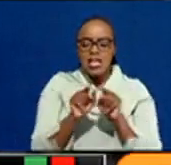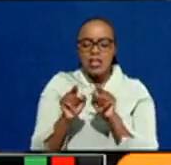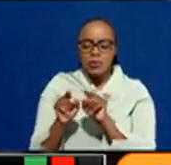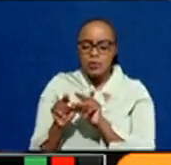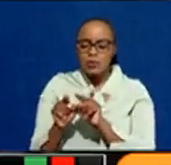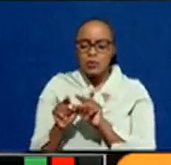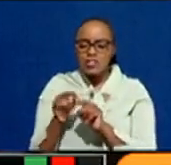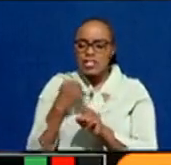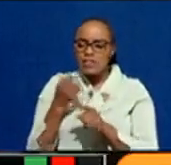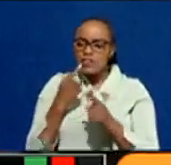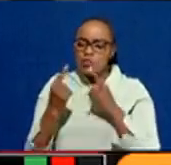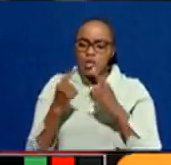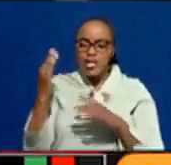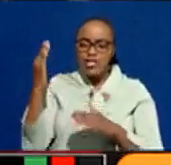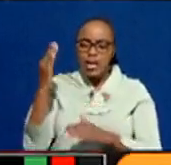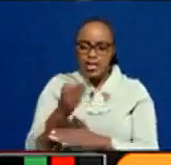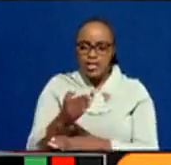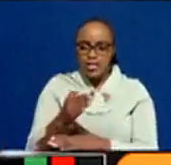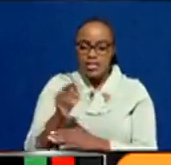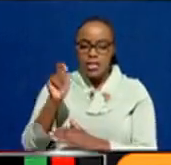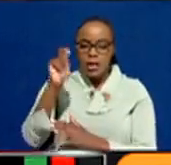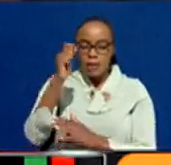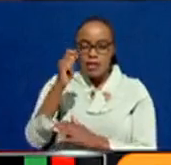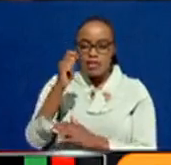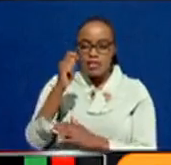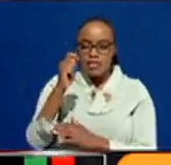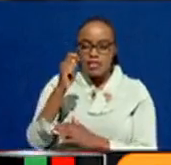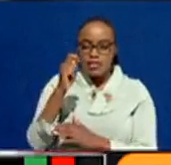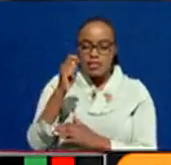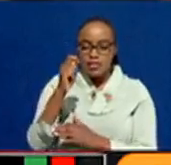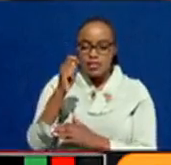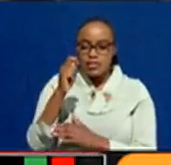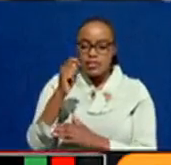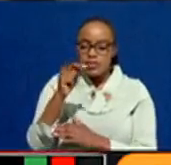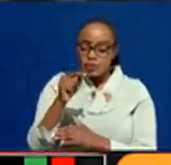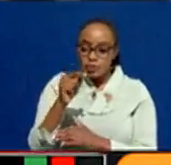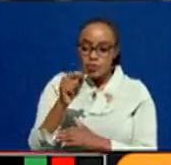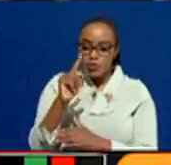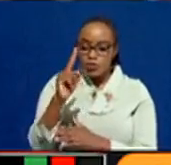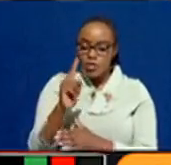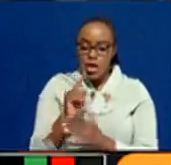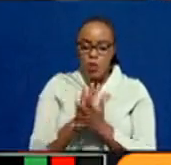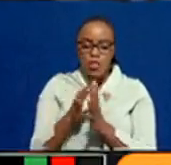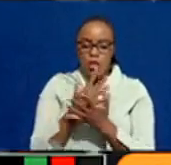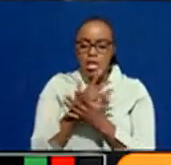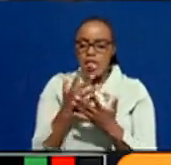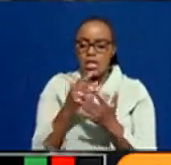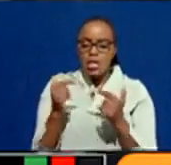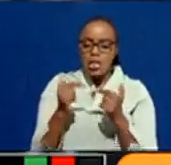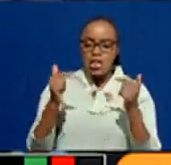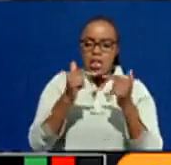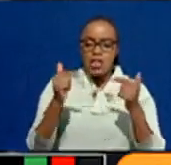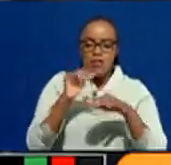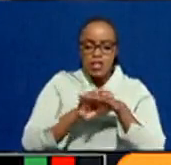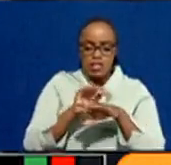frank talking. Ni presence nzuri unakuja bila ubishi kama